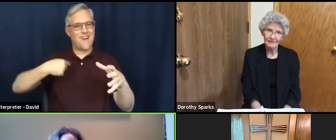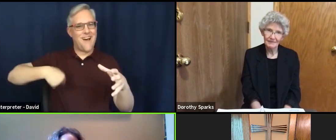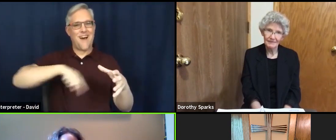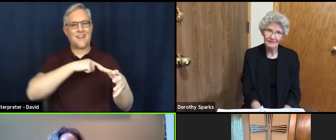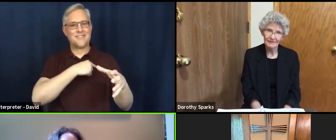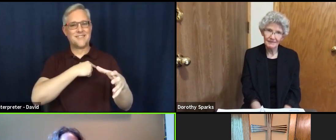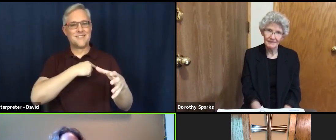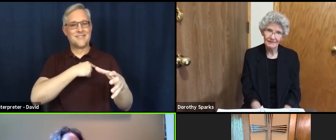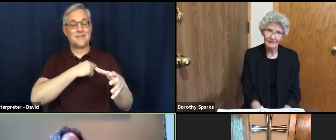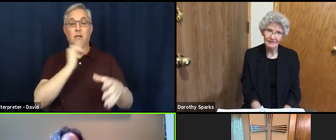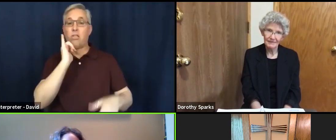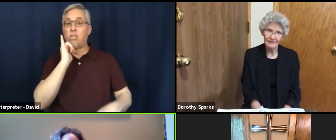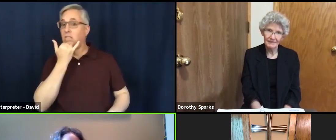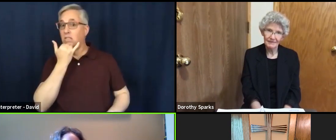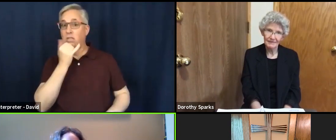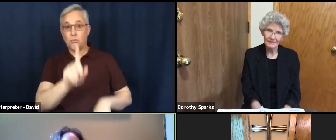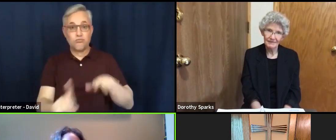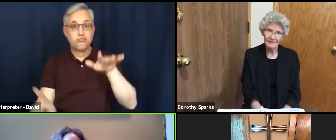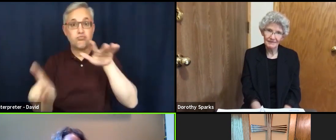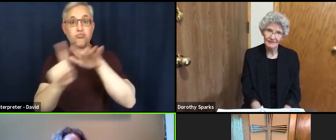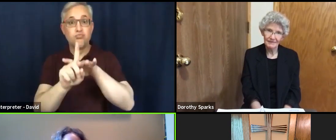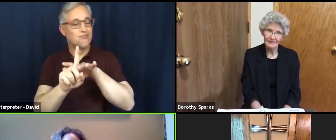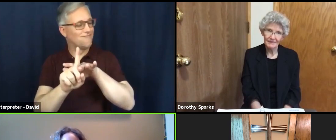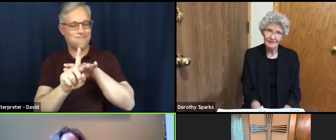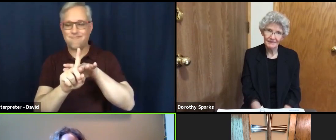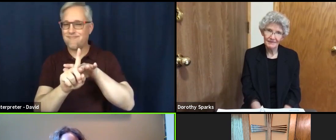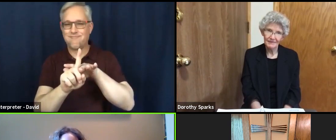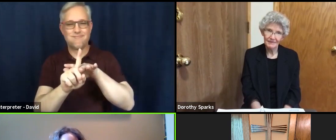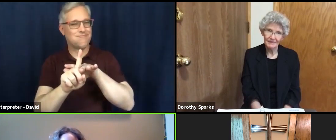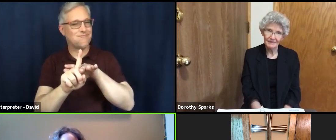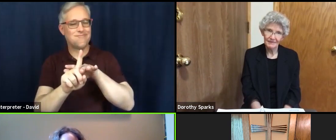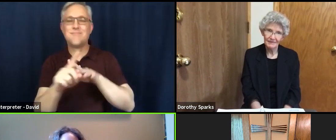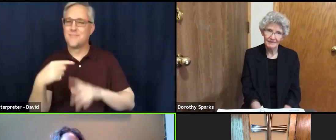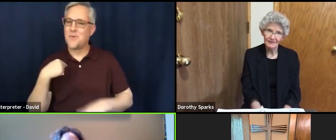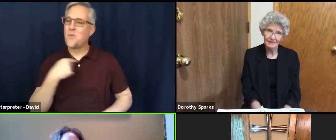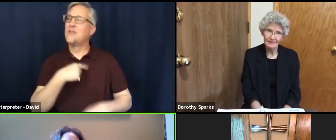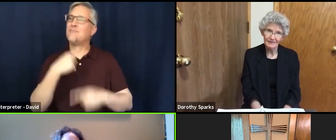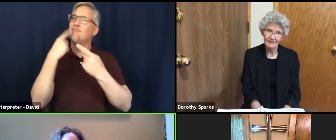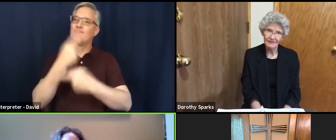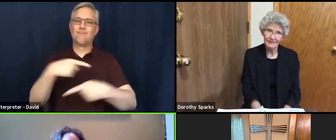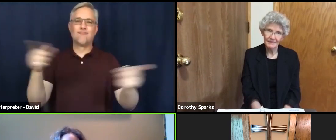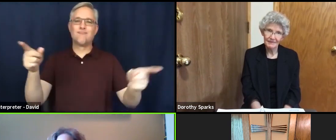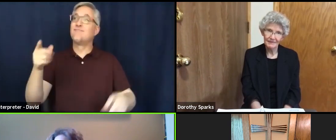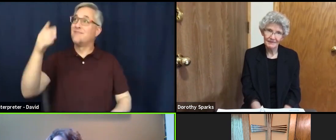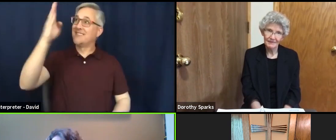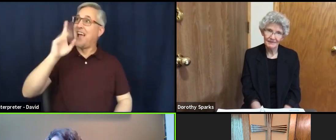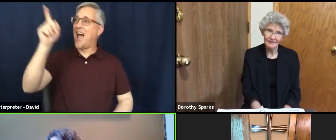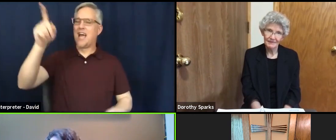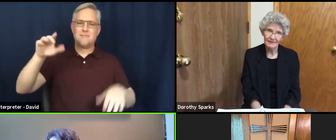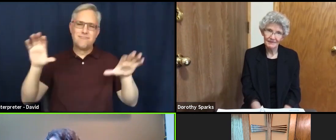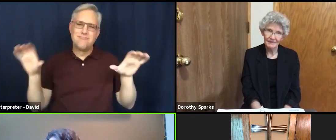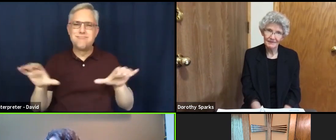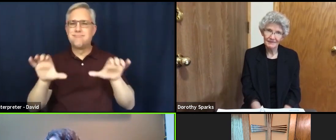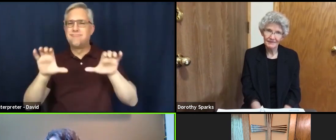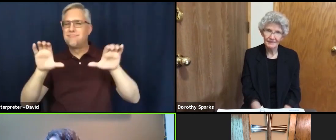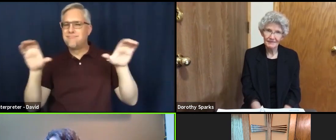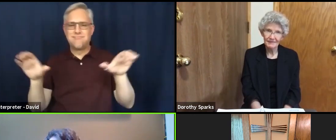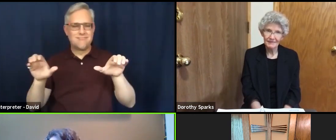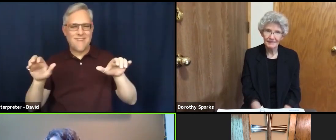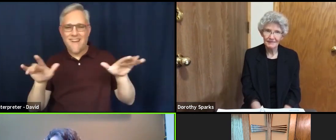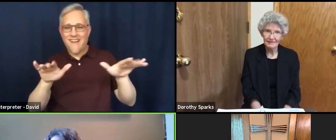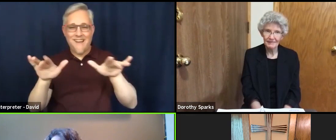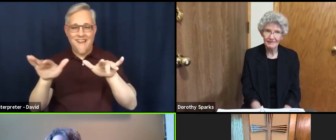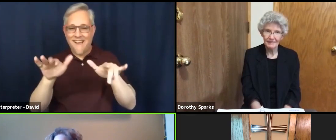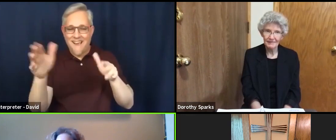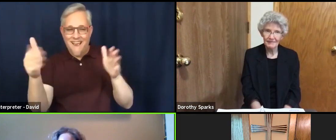Instead, we proclaim that God is acting in our lives and gathers us together.